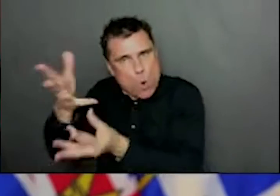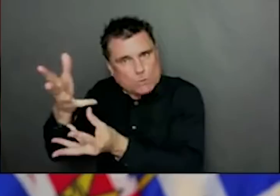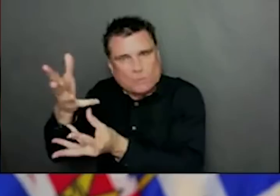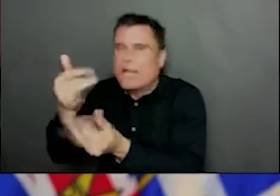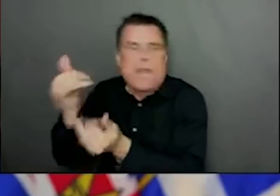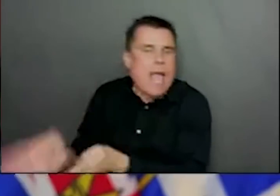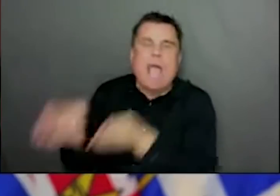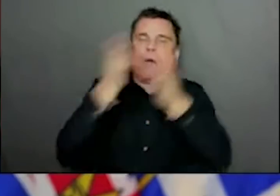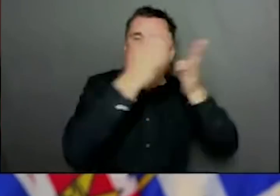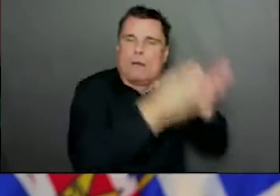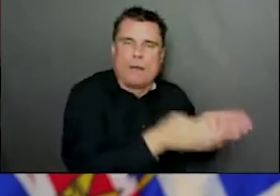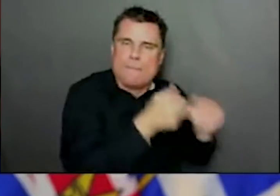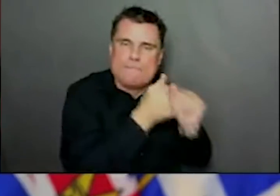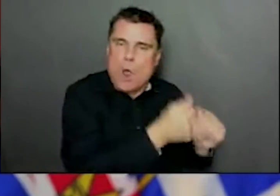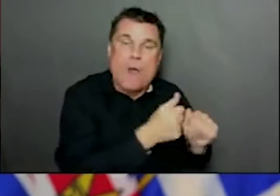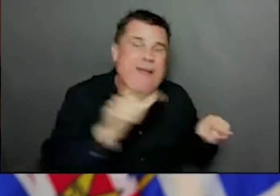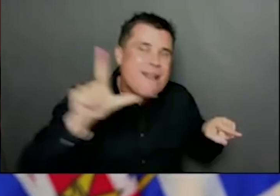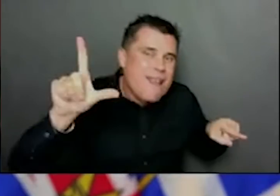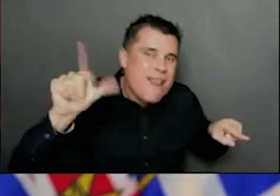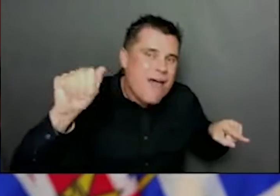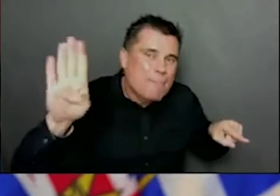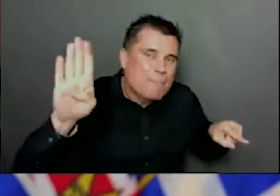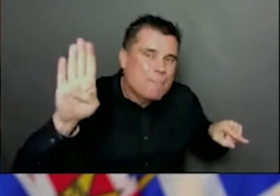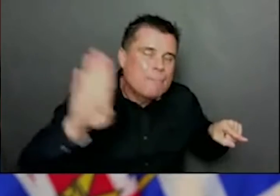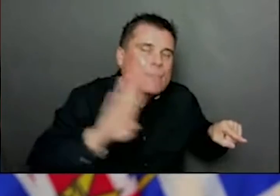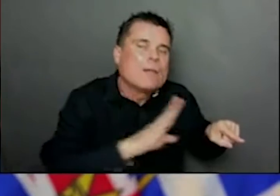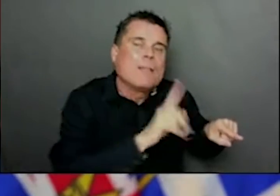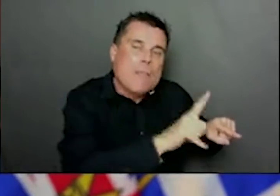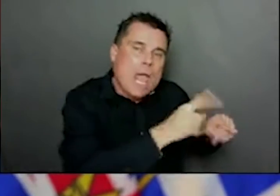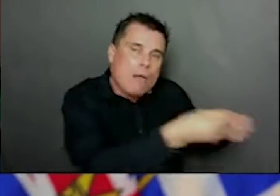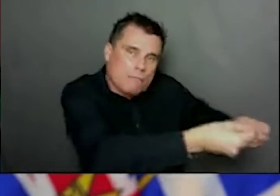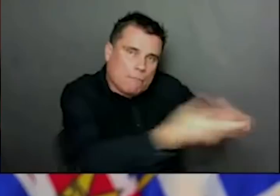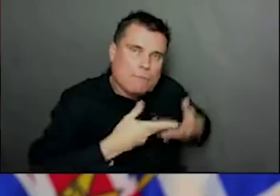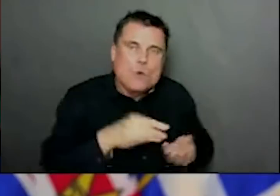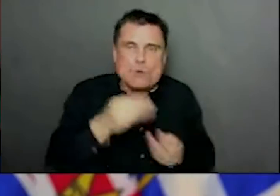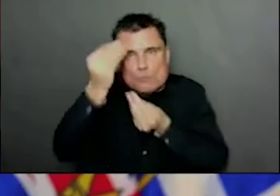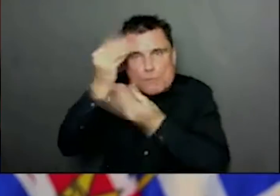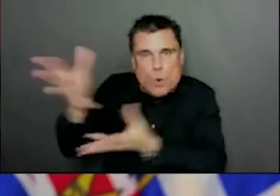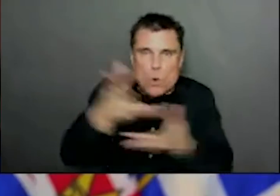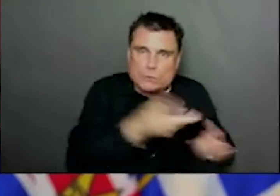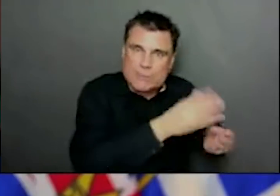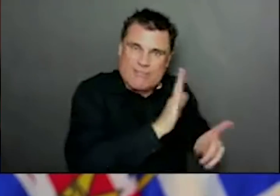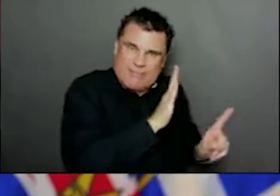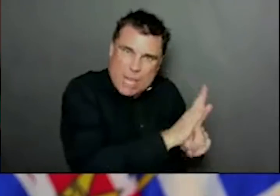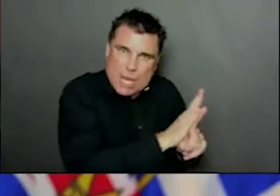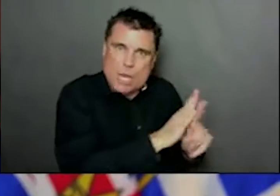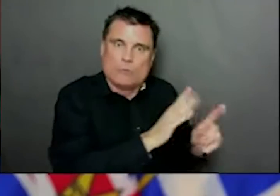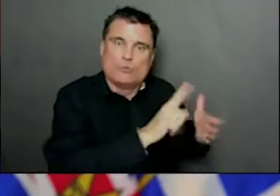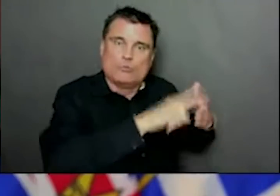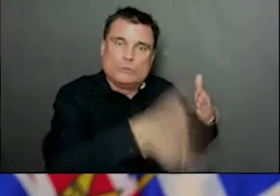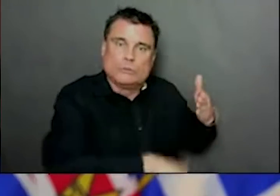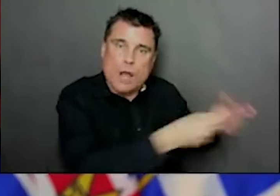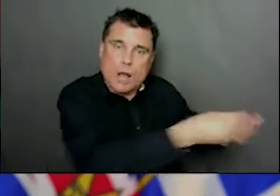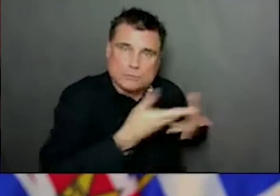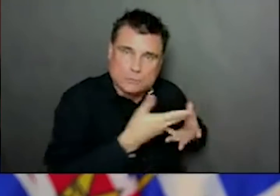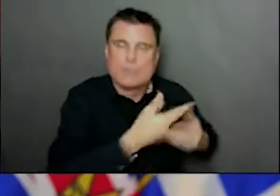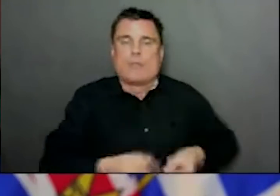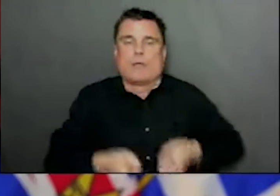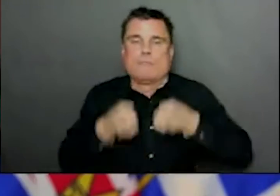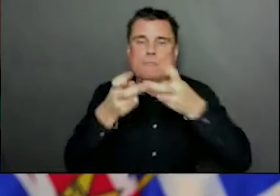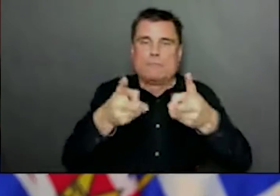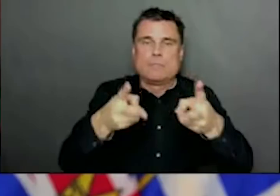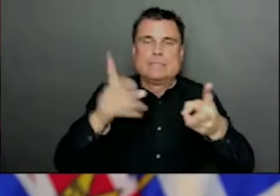that and having the lab report both to the health authority and to BC CDC directly, so that we can have a